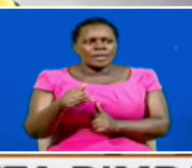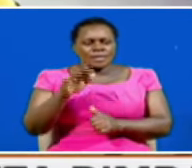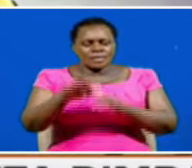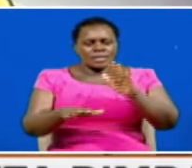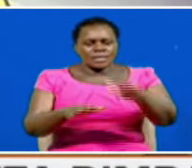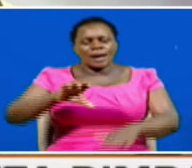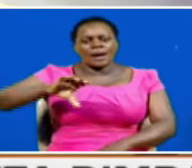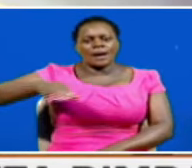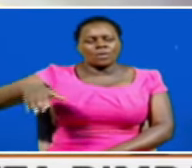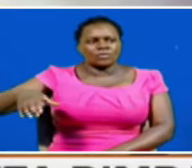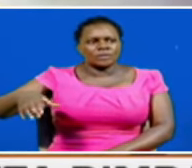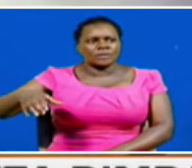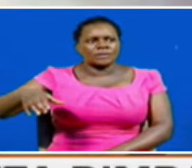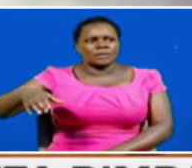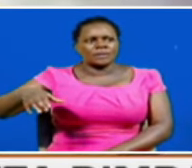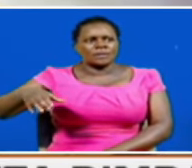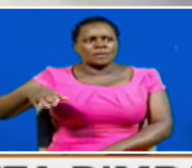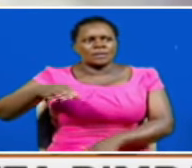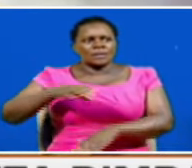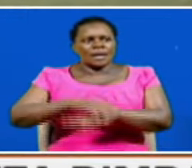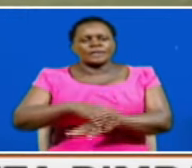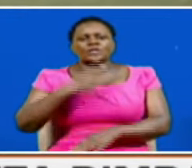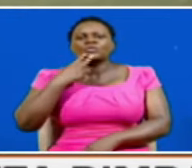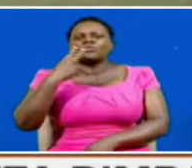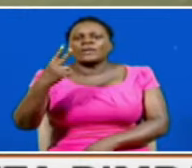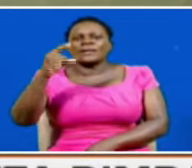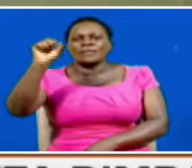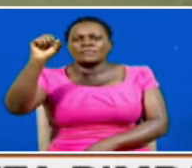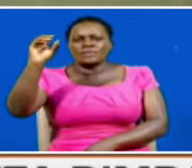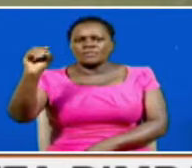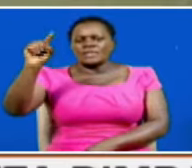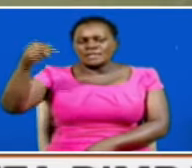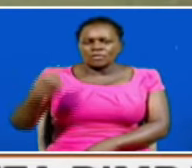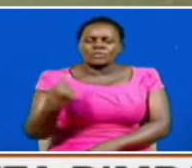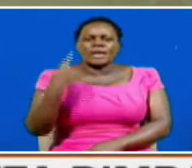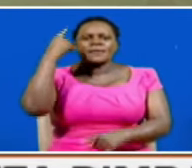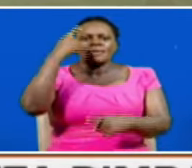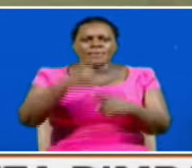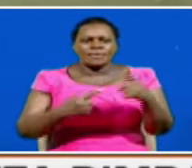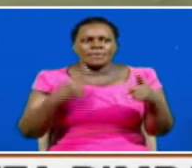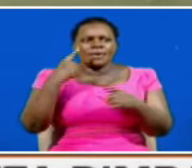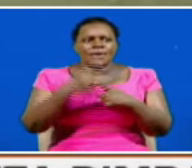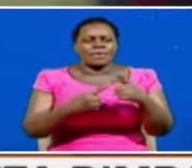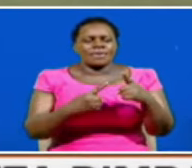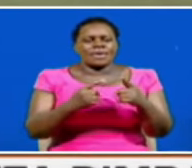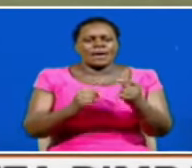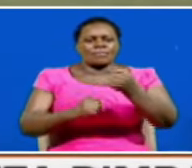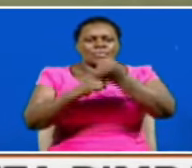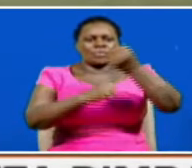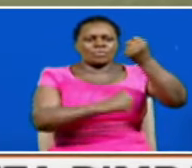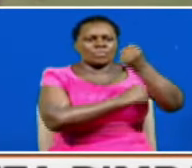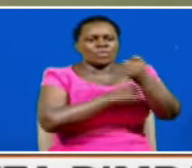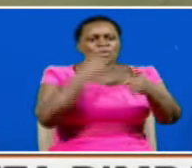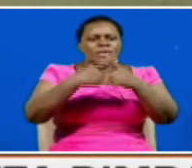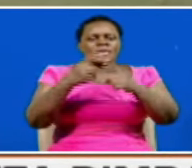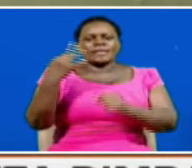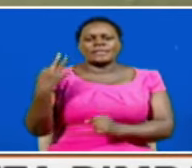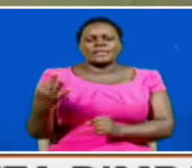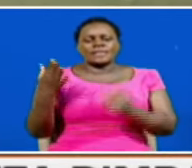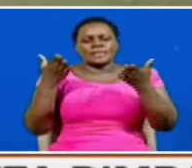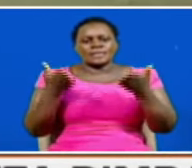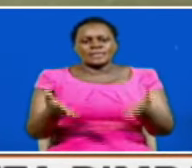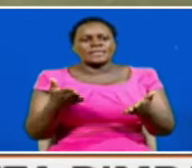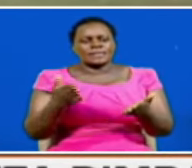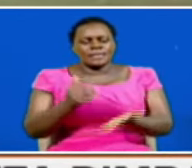Kirinyaga County will walk away with up to 250,000 annual sponsorship for 3 years. This will